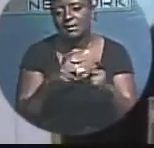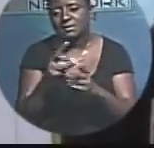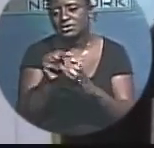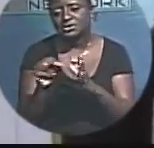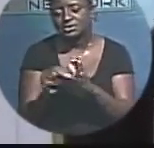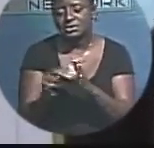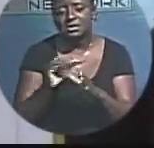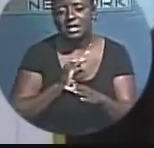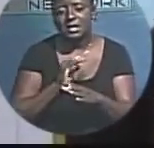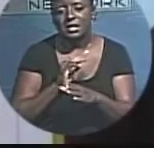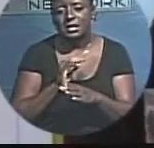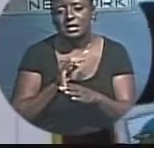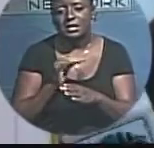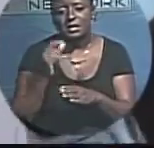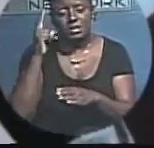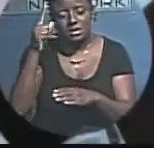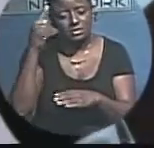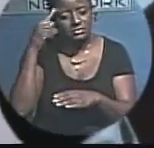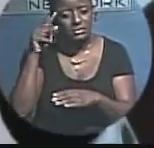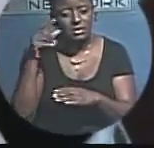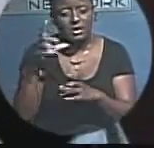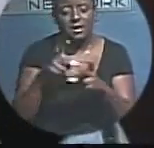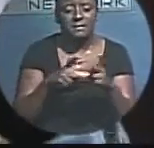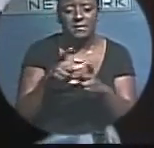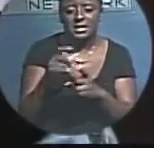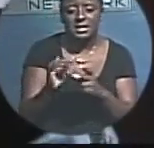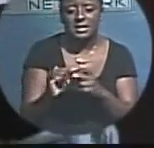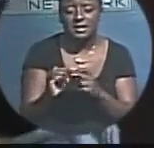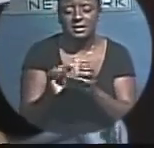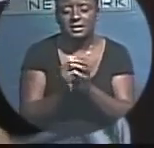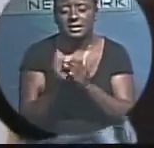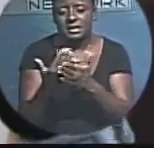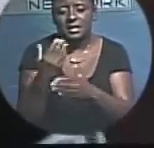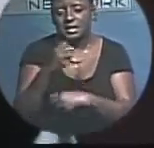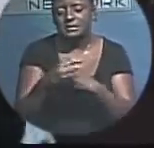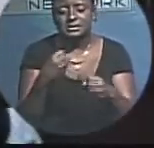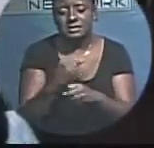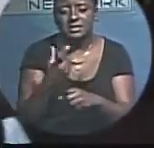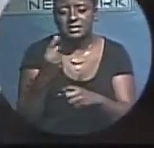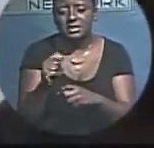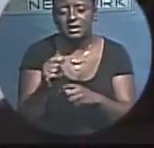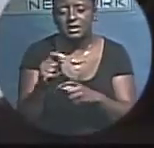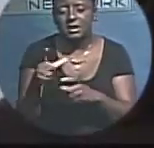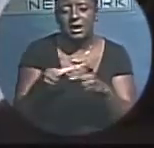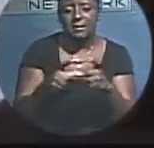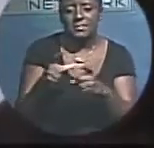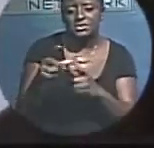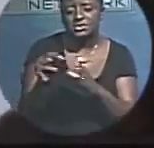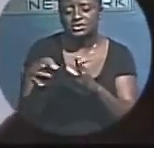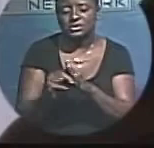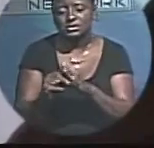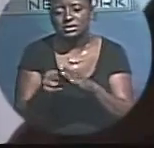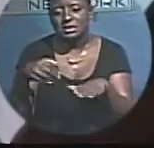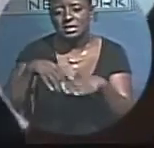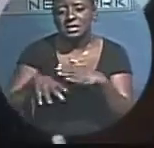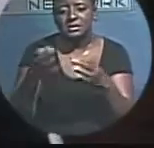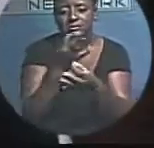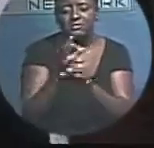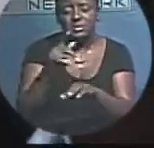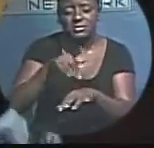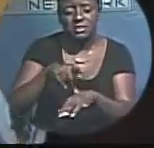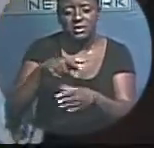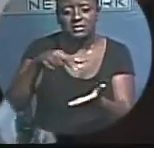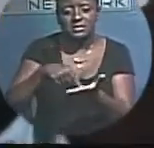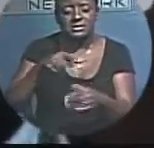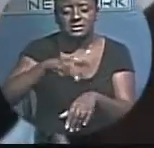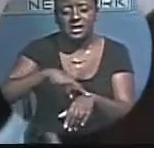just look forward to competing. I know last year the trials, or not the trials actually, the competition was held in Freeport. This time it's in Nassau. Is it any different for you? That's